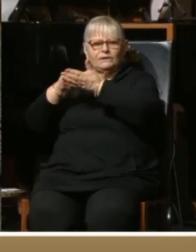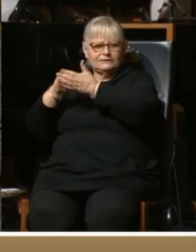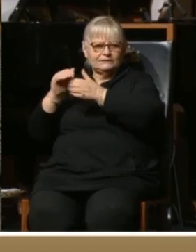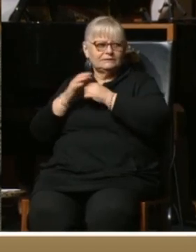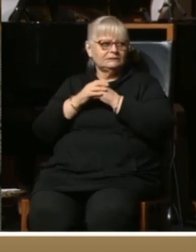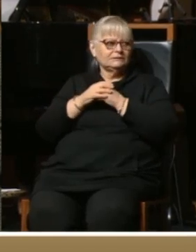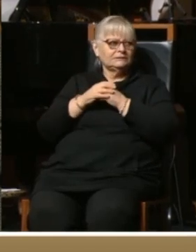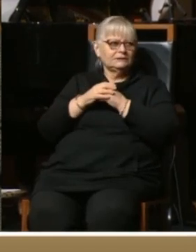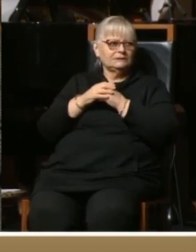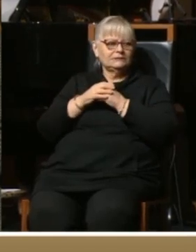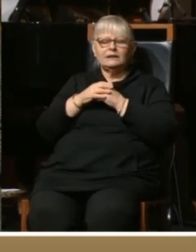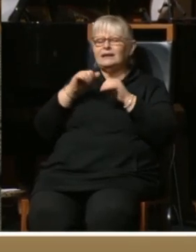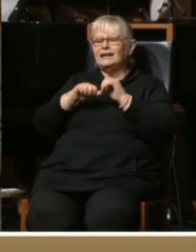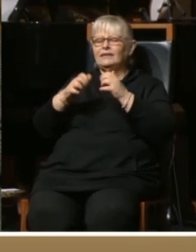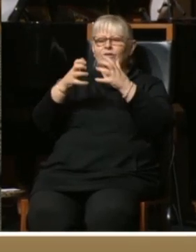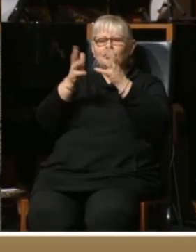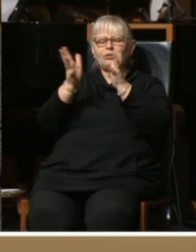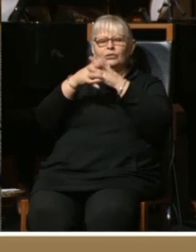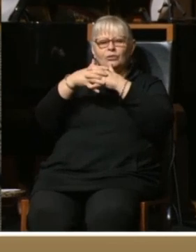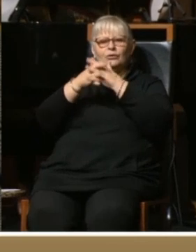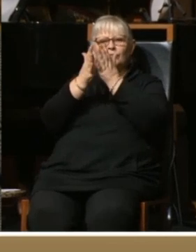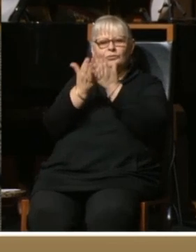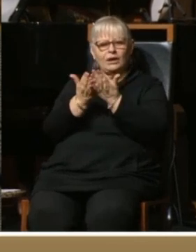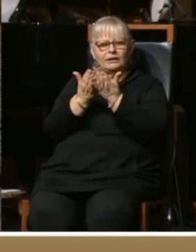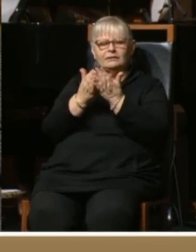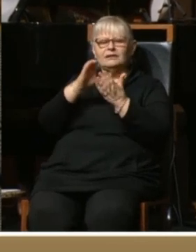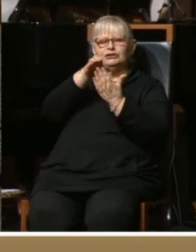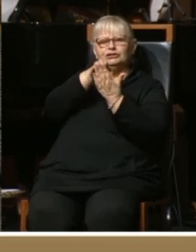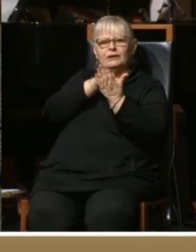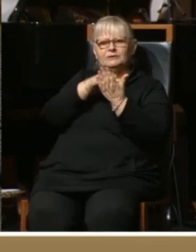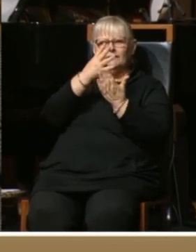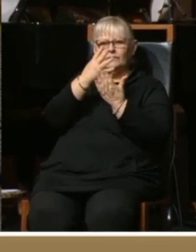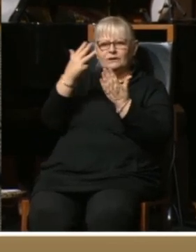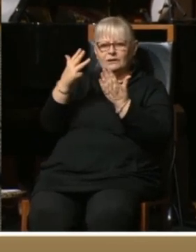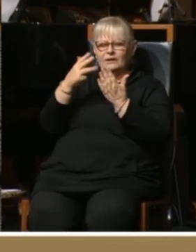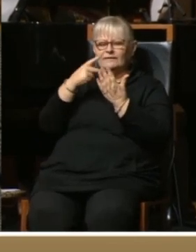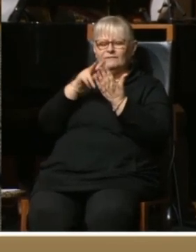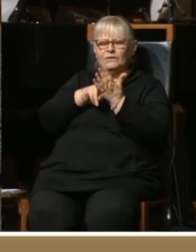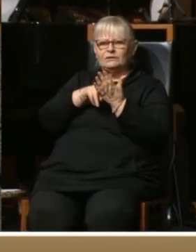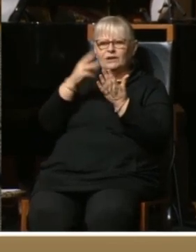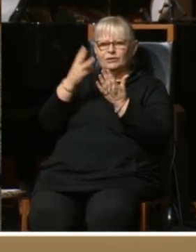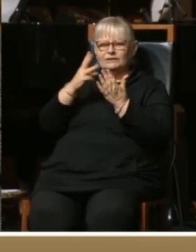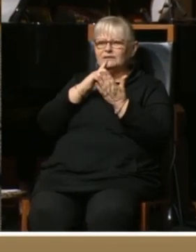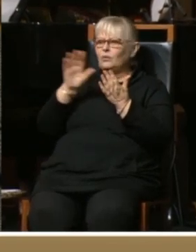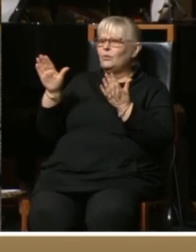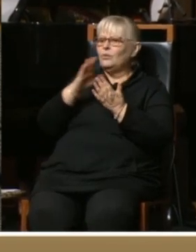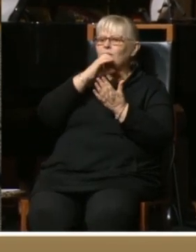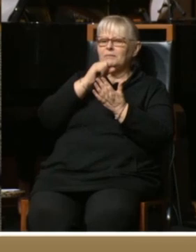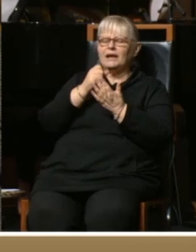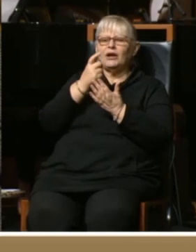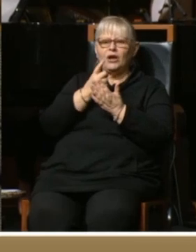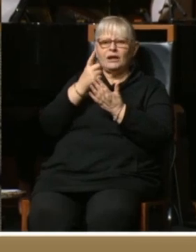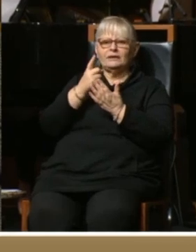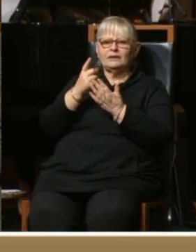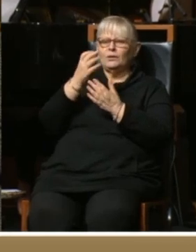God says in the Holy Quran, Chapter 49, verse 13, O mankind, we created